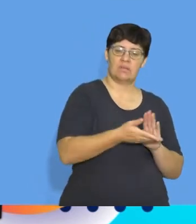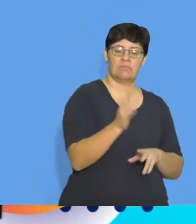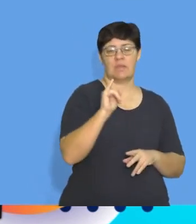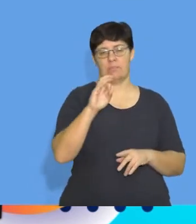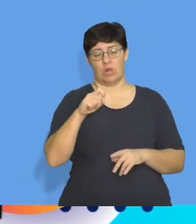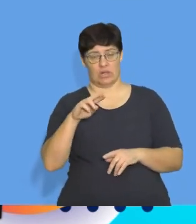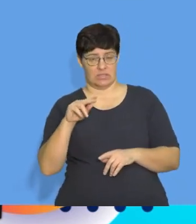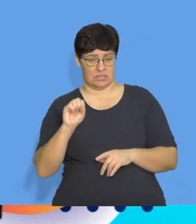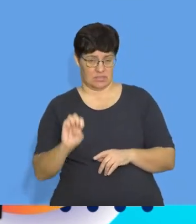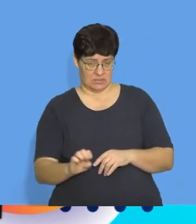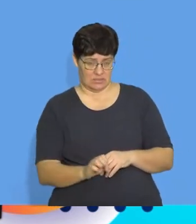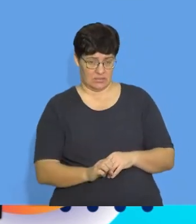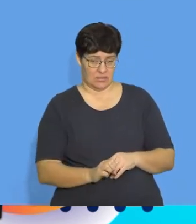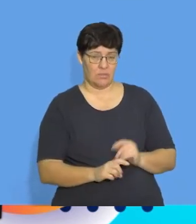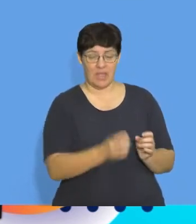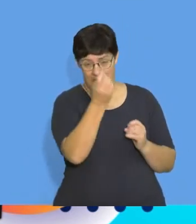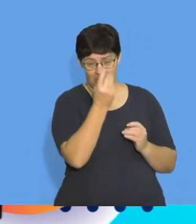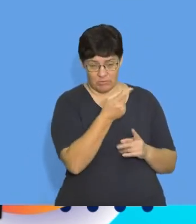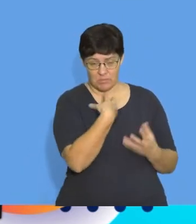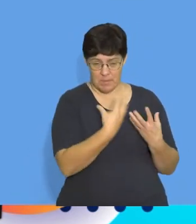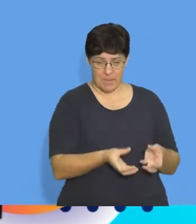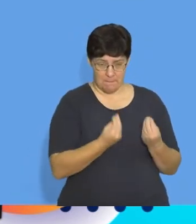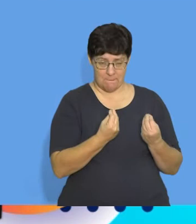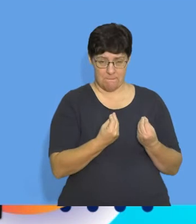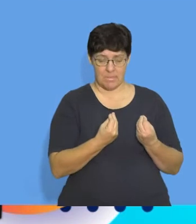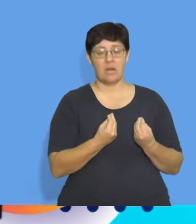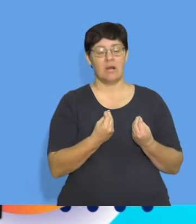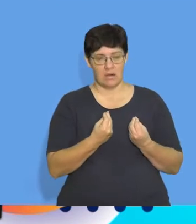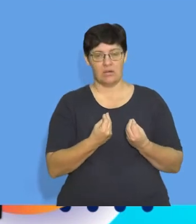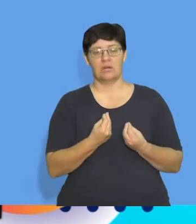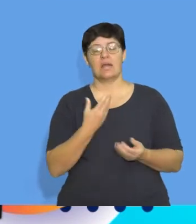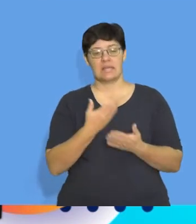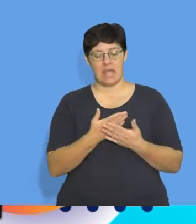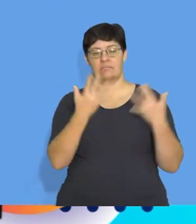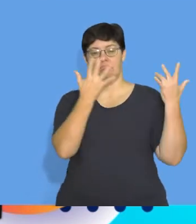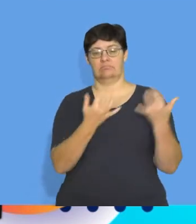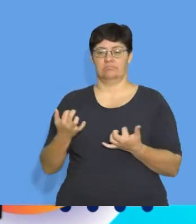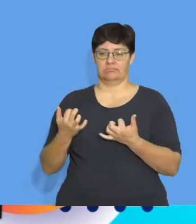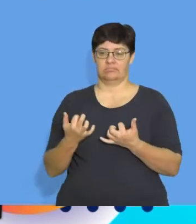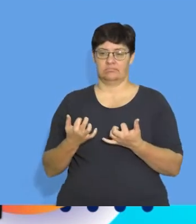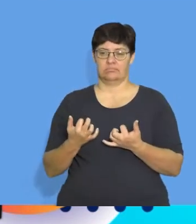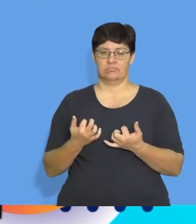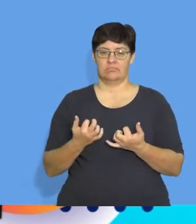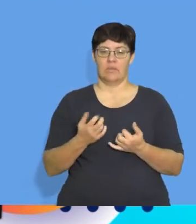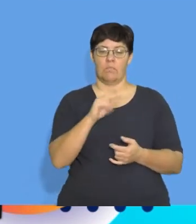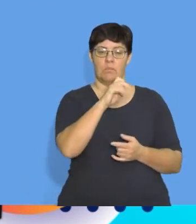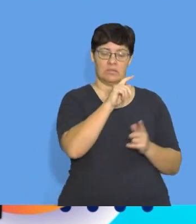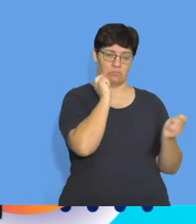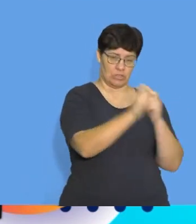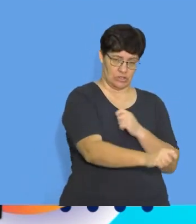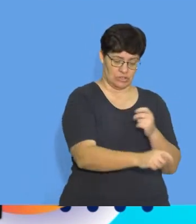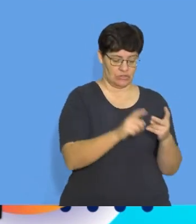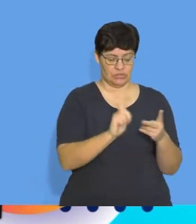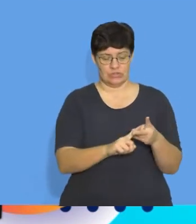so with that information I've got, I can absolutely work out how its momentum changed, what force